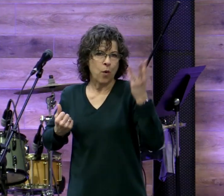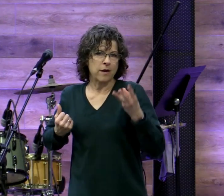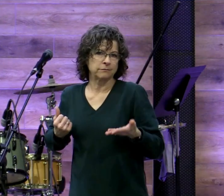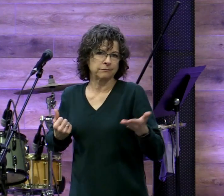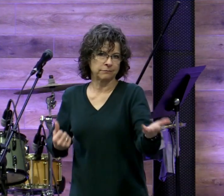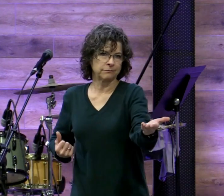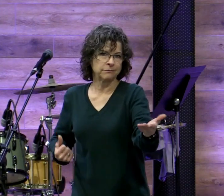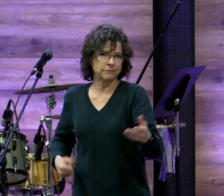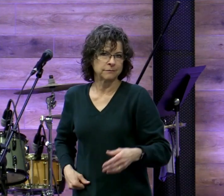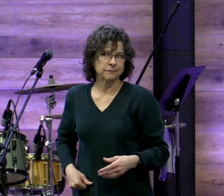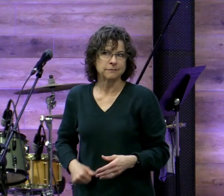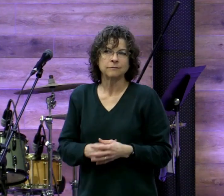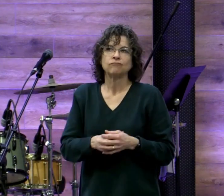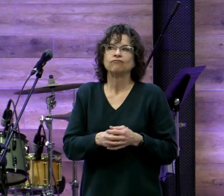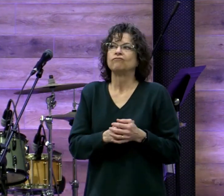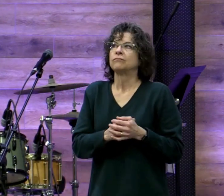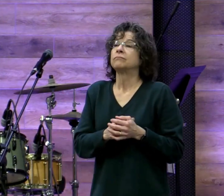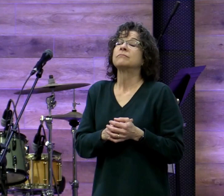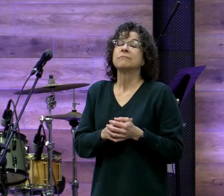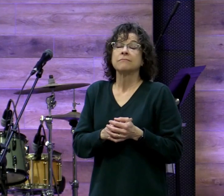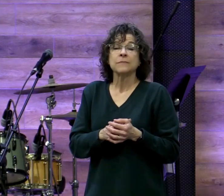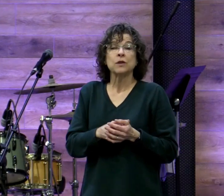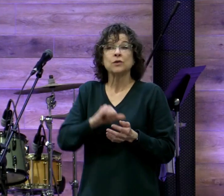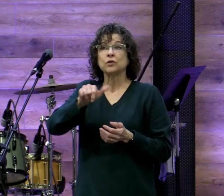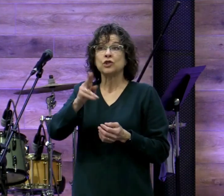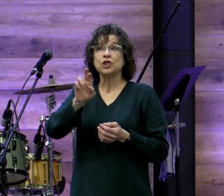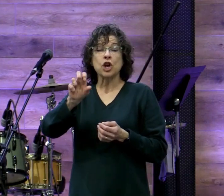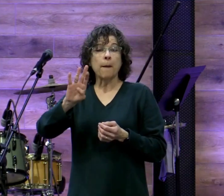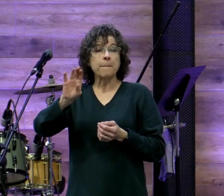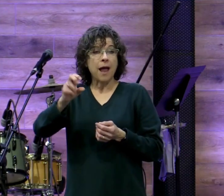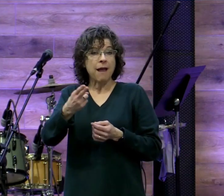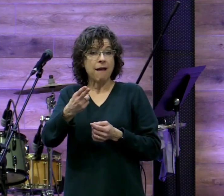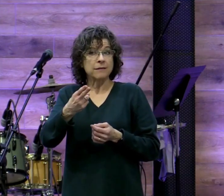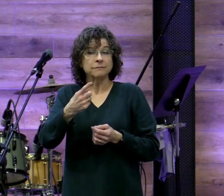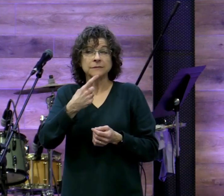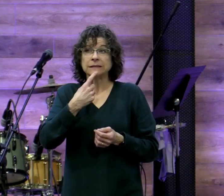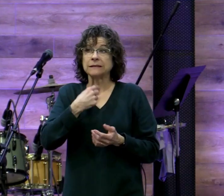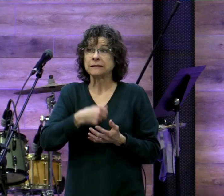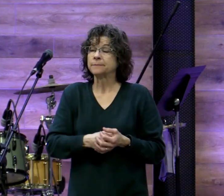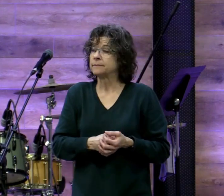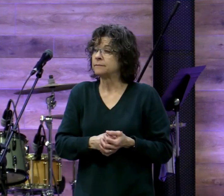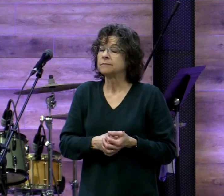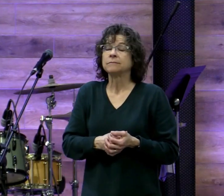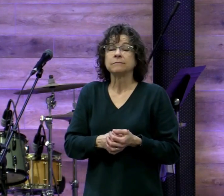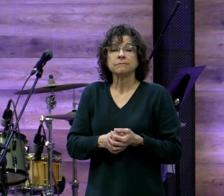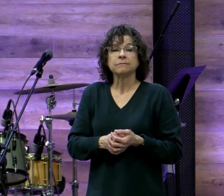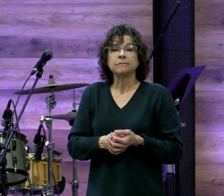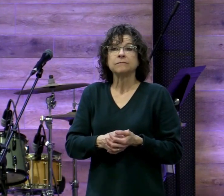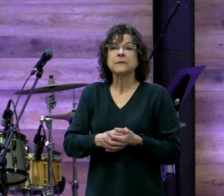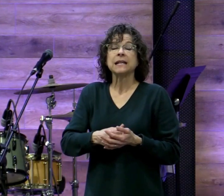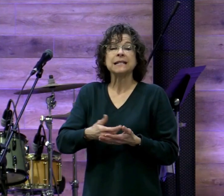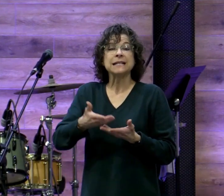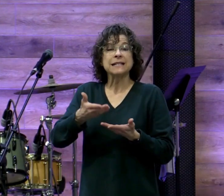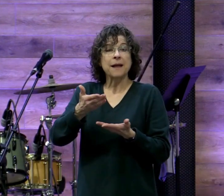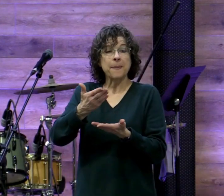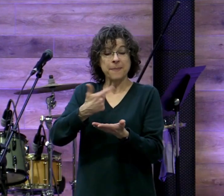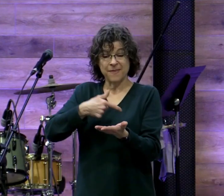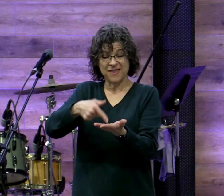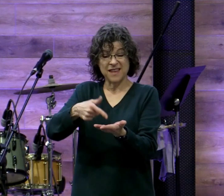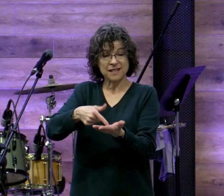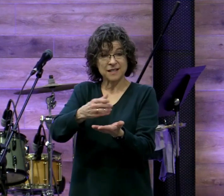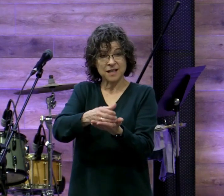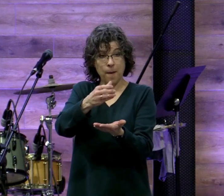Jeremiah 25, thus says the Lord, the God of Israel, said to me, take from my hand this cup of the wine of